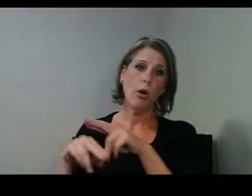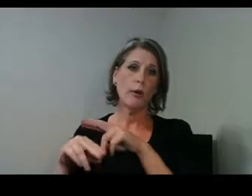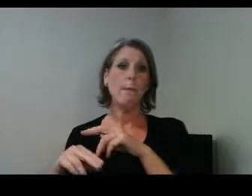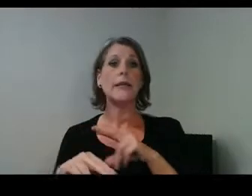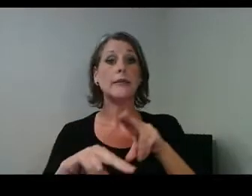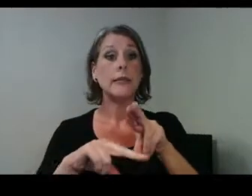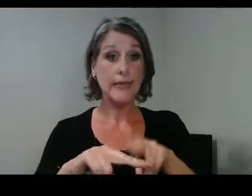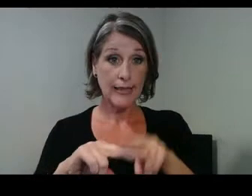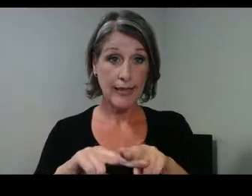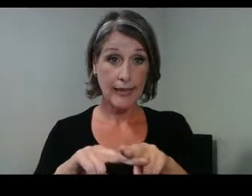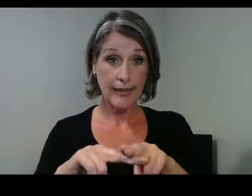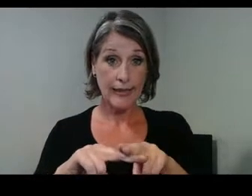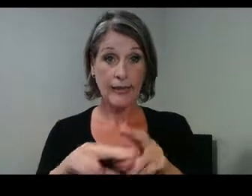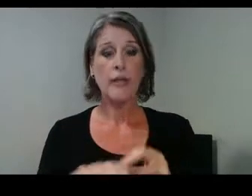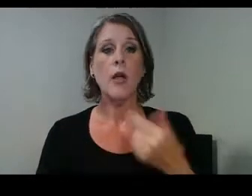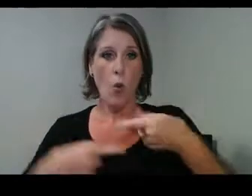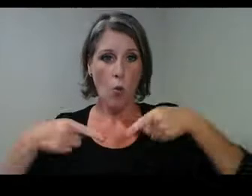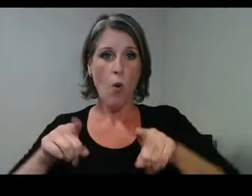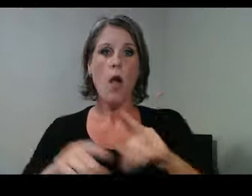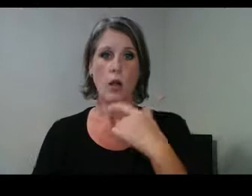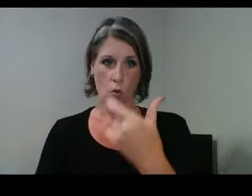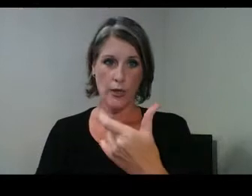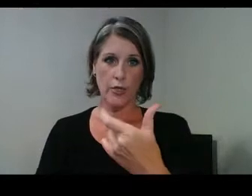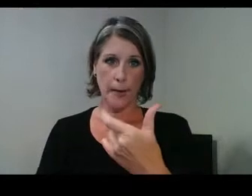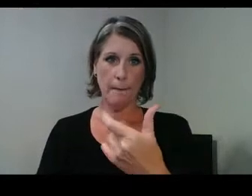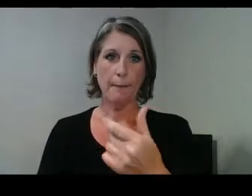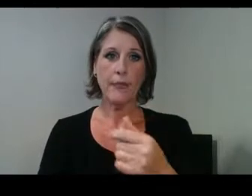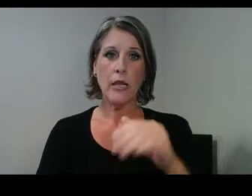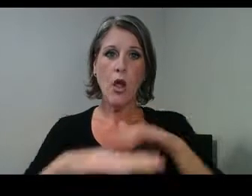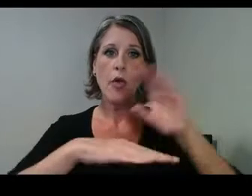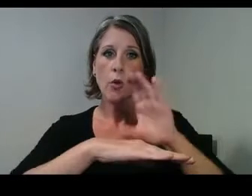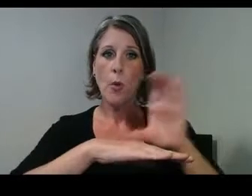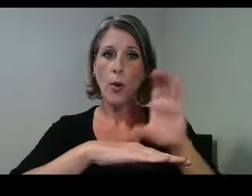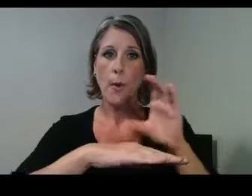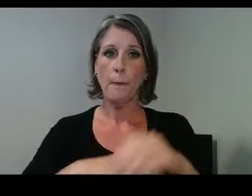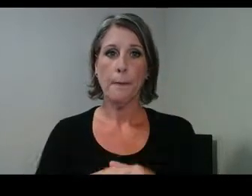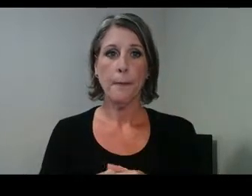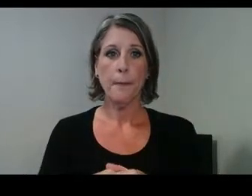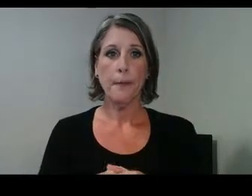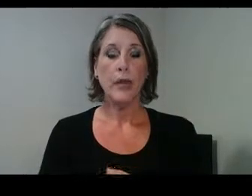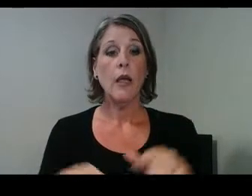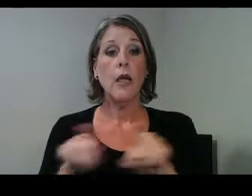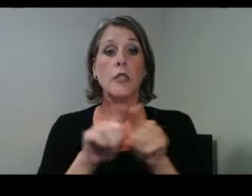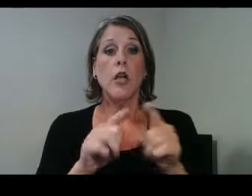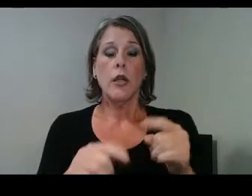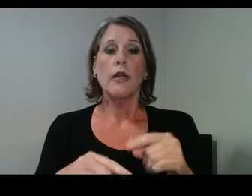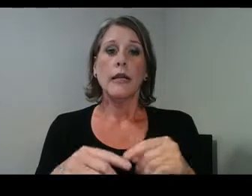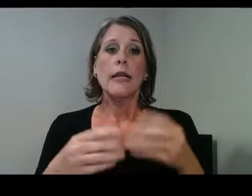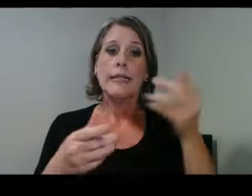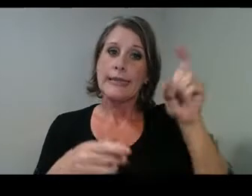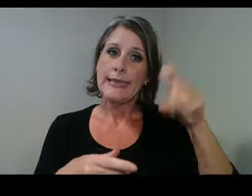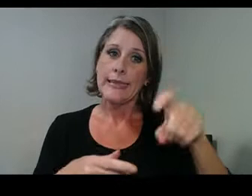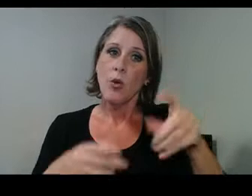Chromebook. Also, we want to be able to see your child, so their camera needs to be on as much